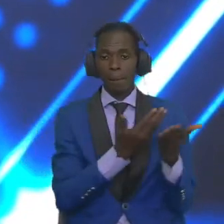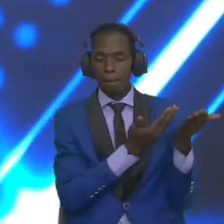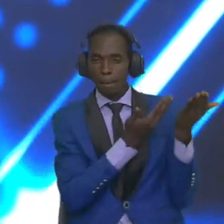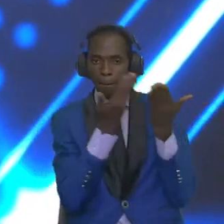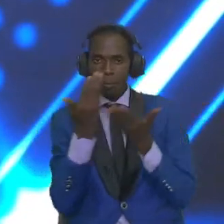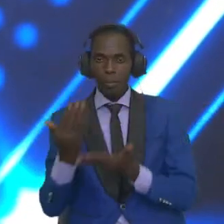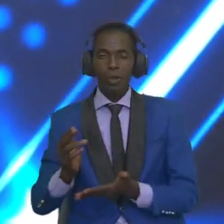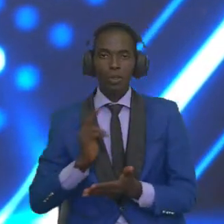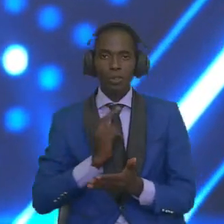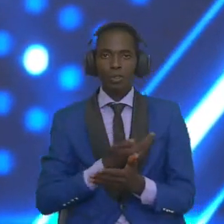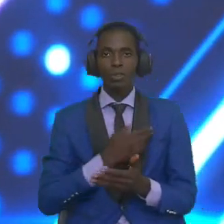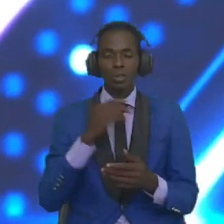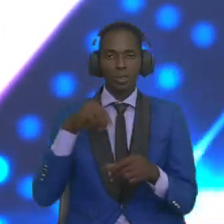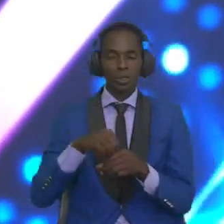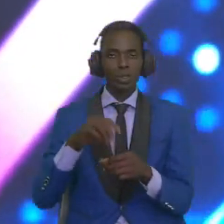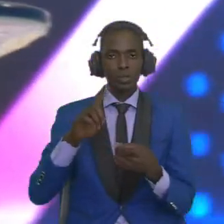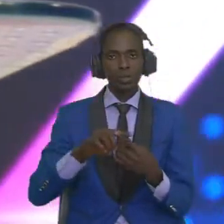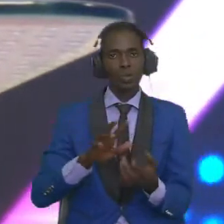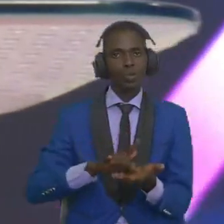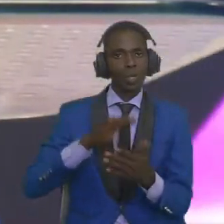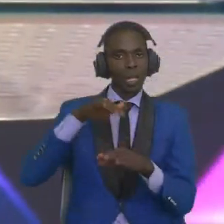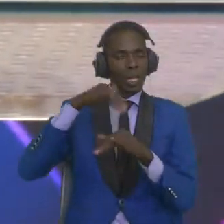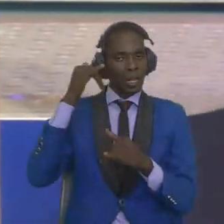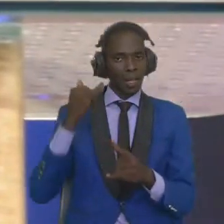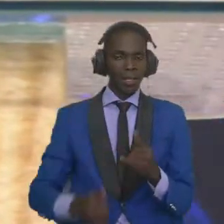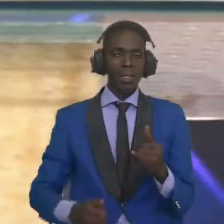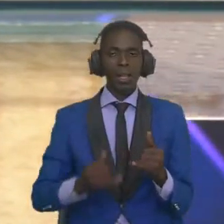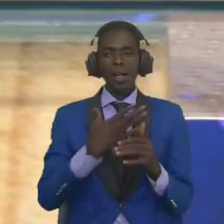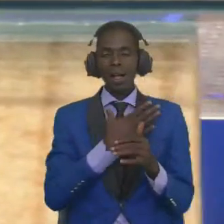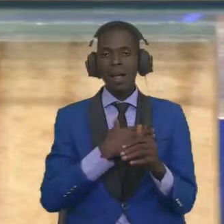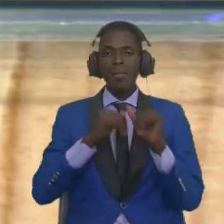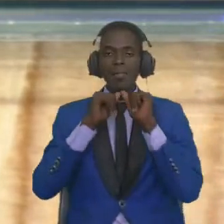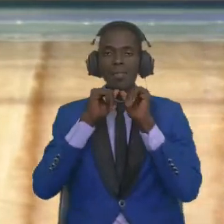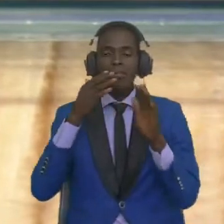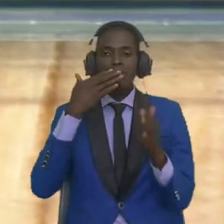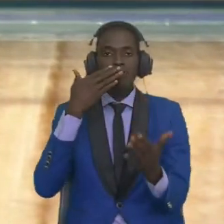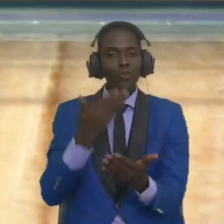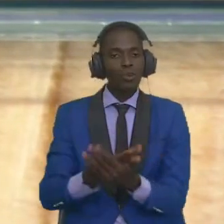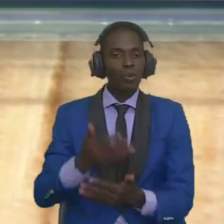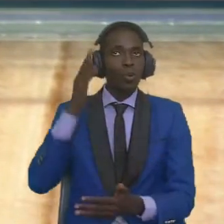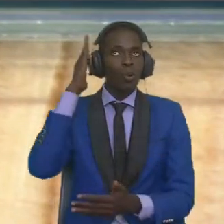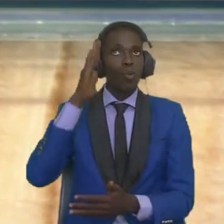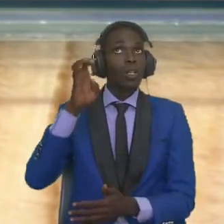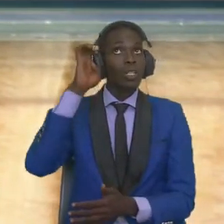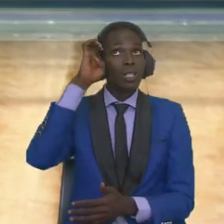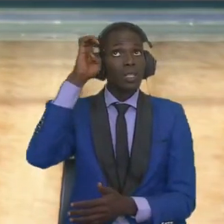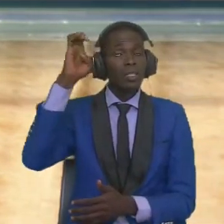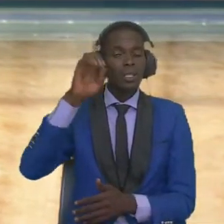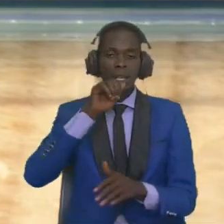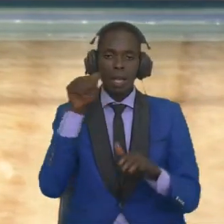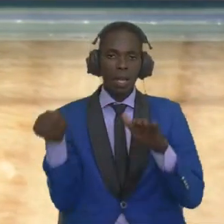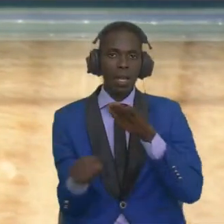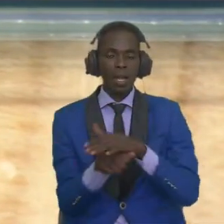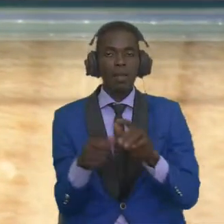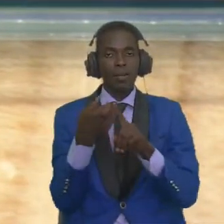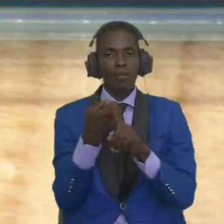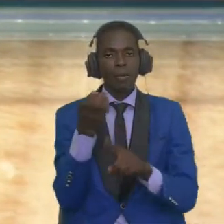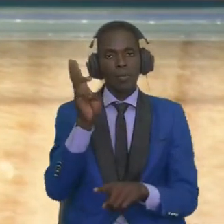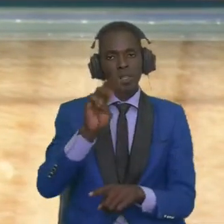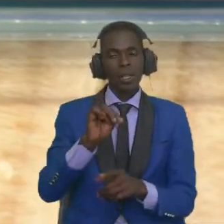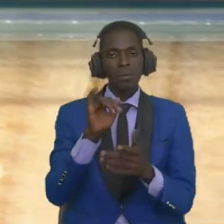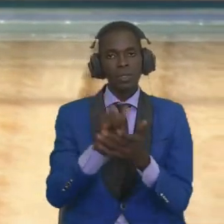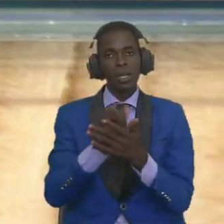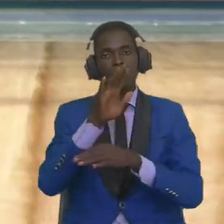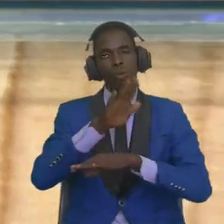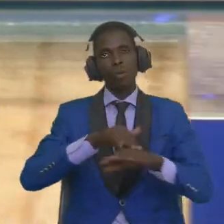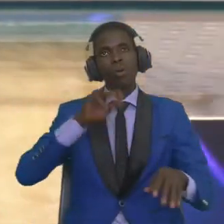at last. And nothing good will he withhold from them that call upon him. In